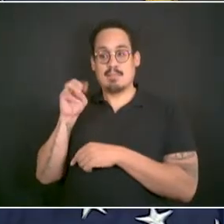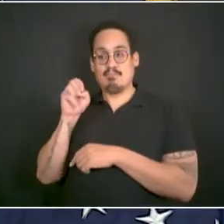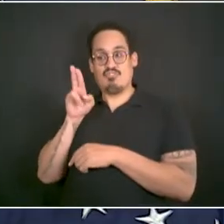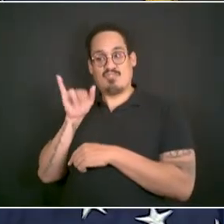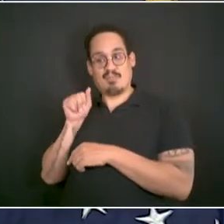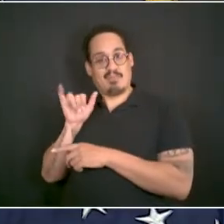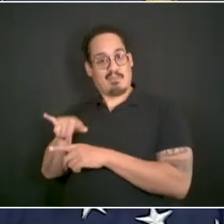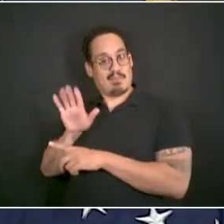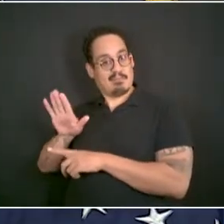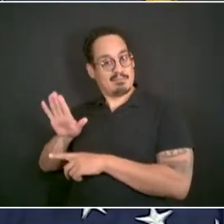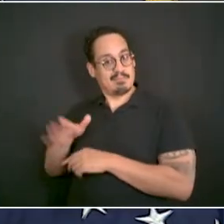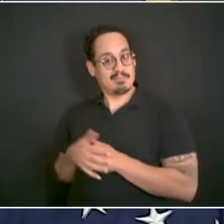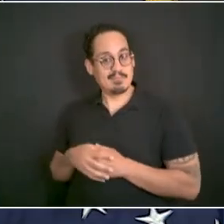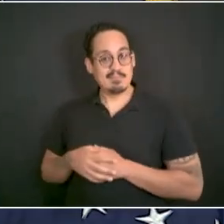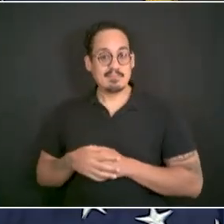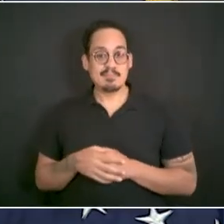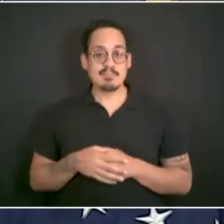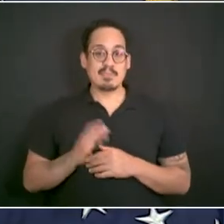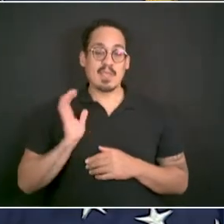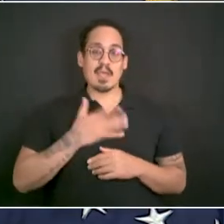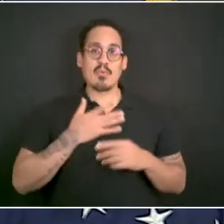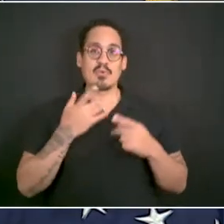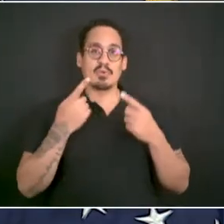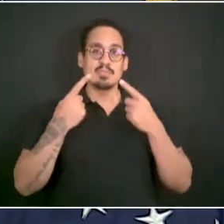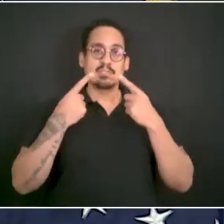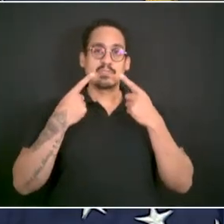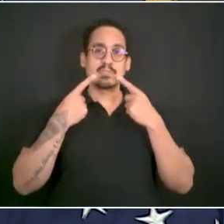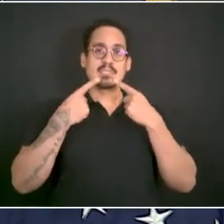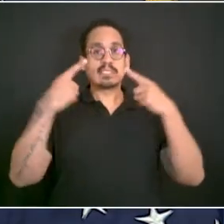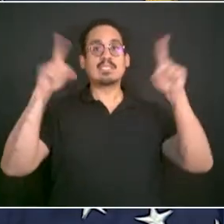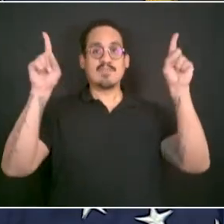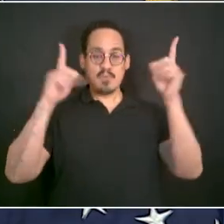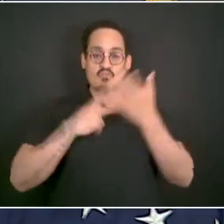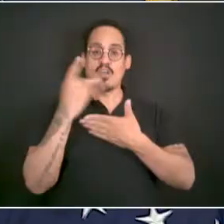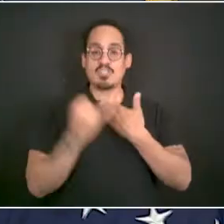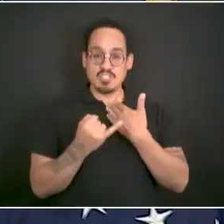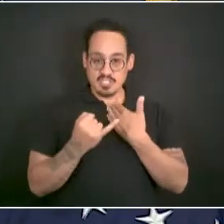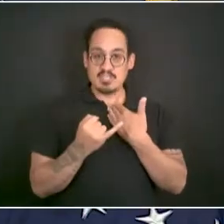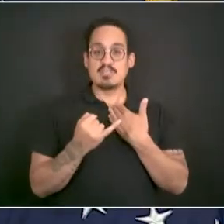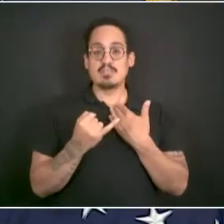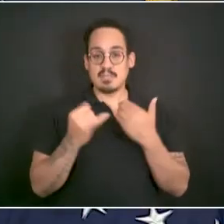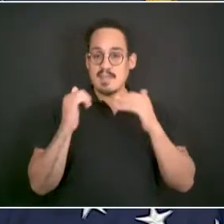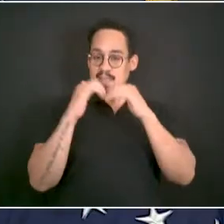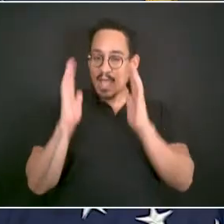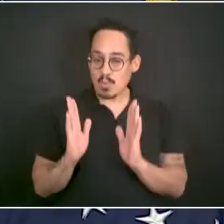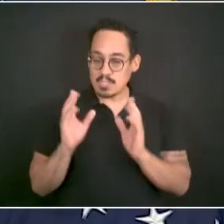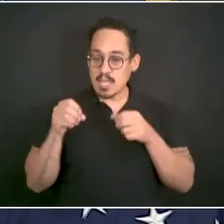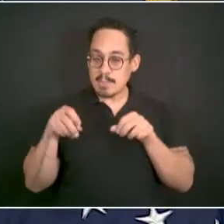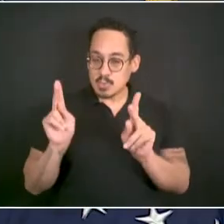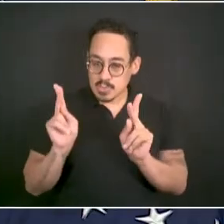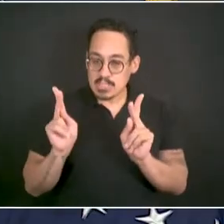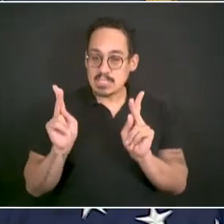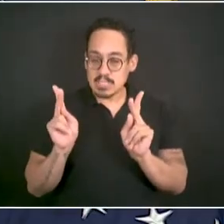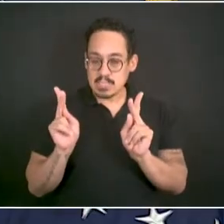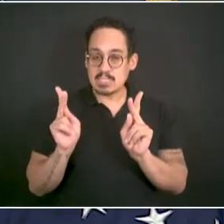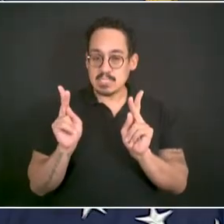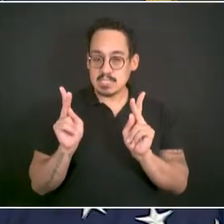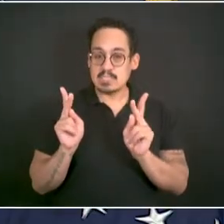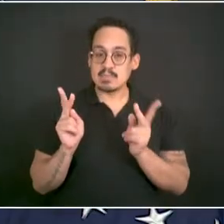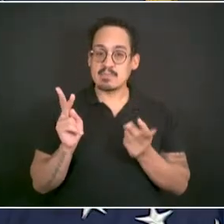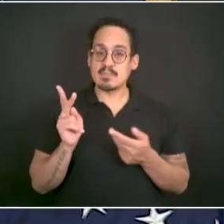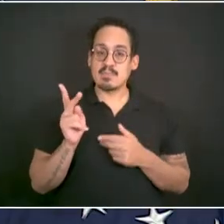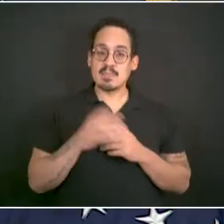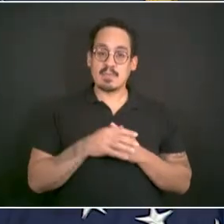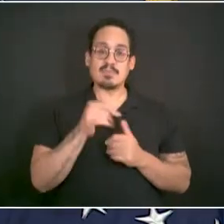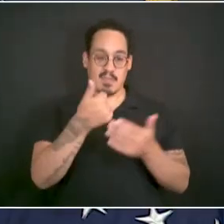successful projects we did around the housing opportunities was under